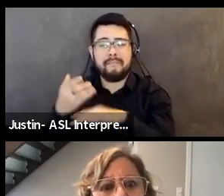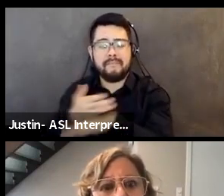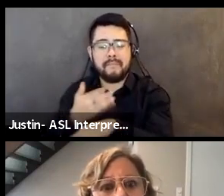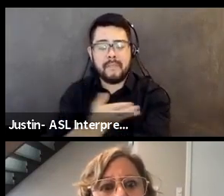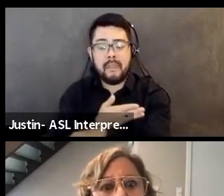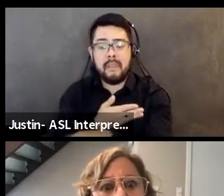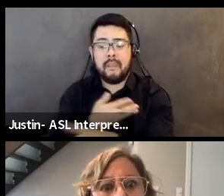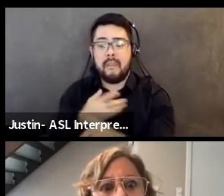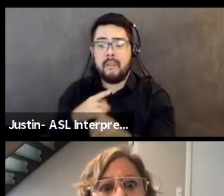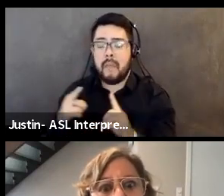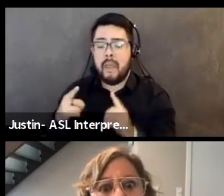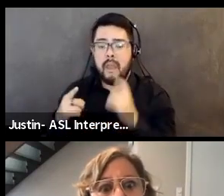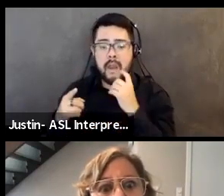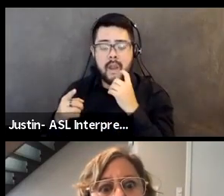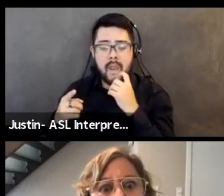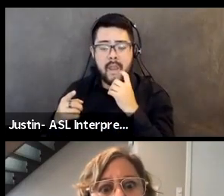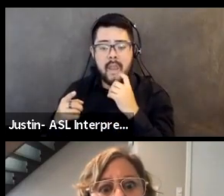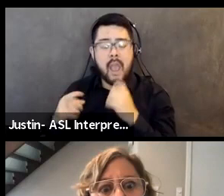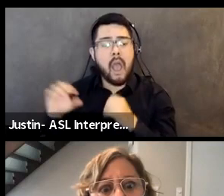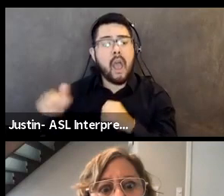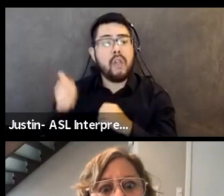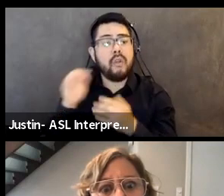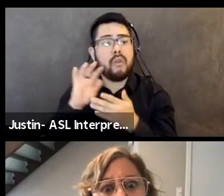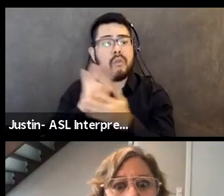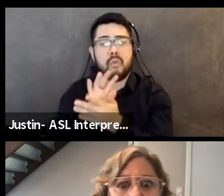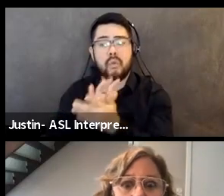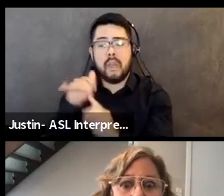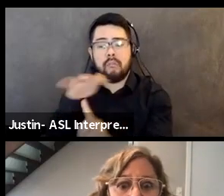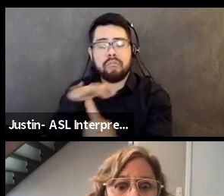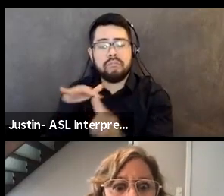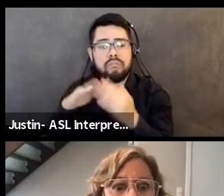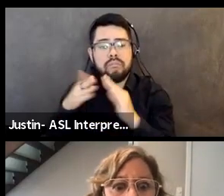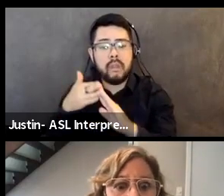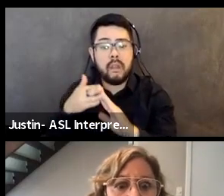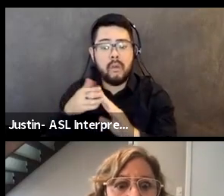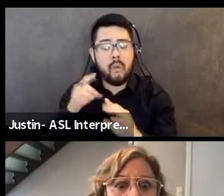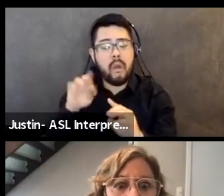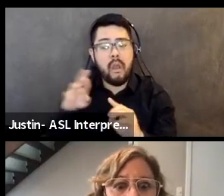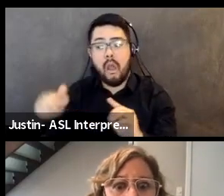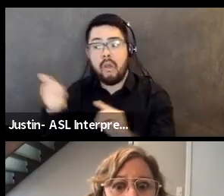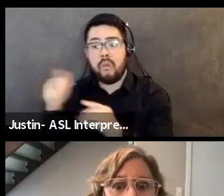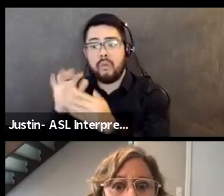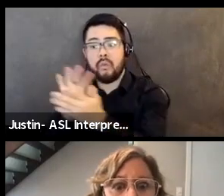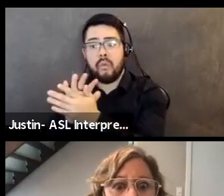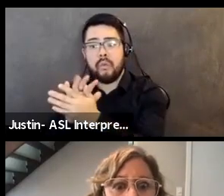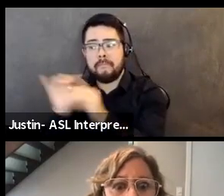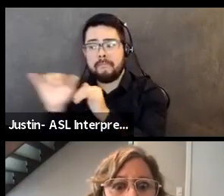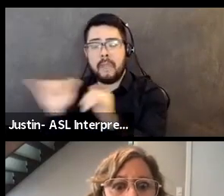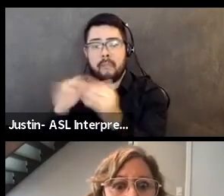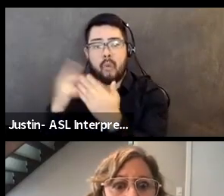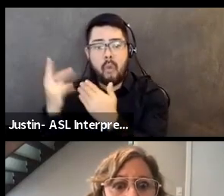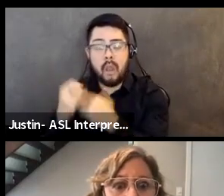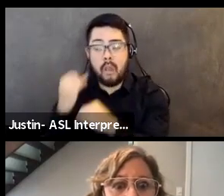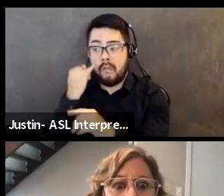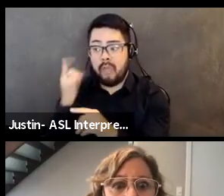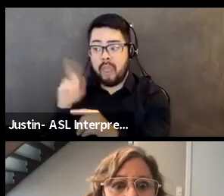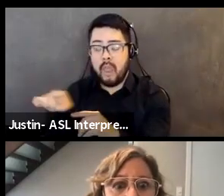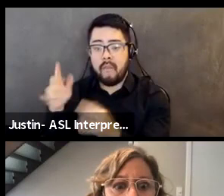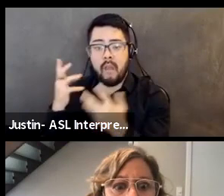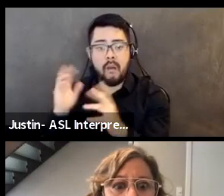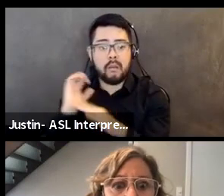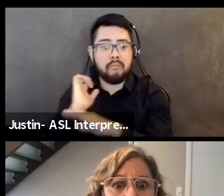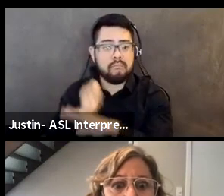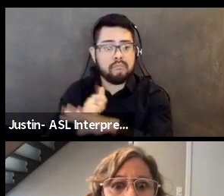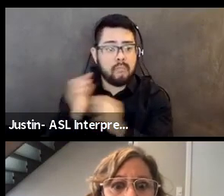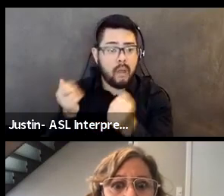to consider what do other schools in the neighborhood or other schools with similar programs already offer